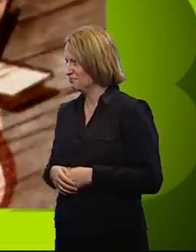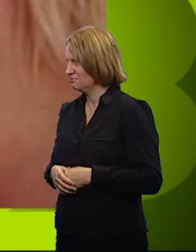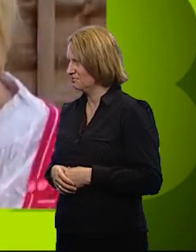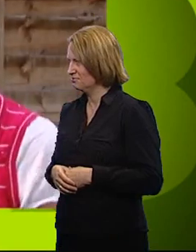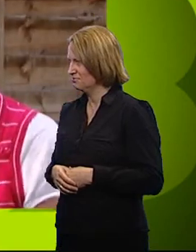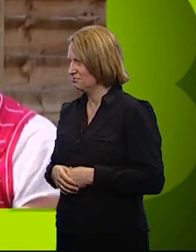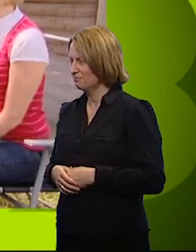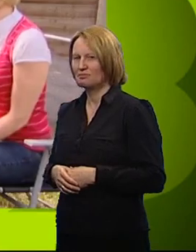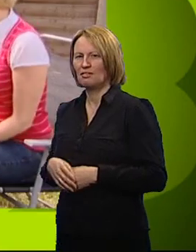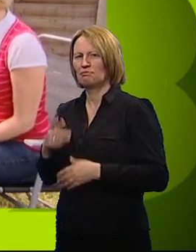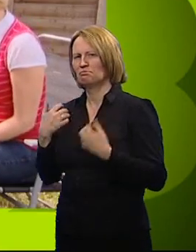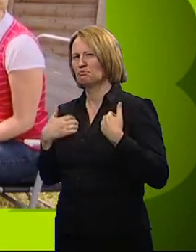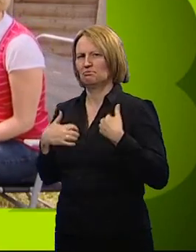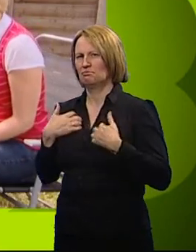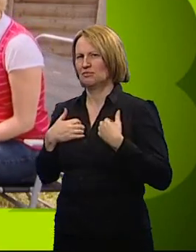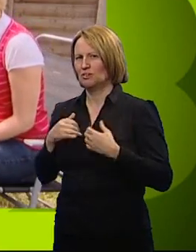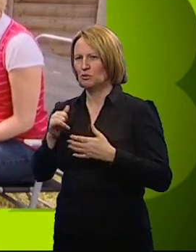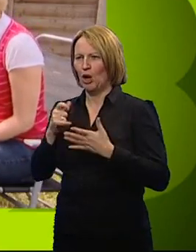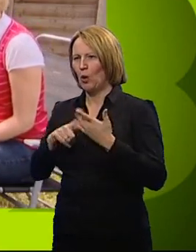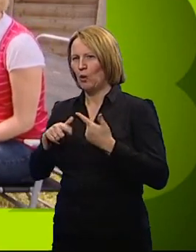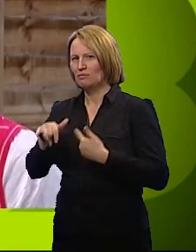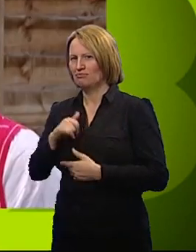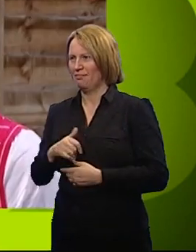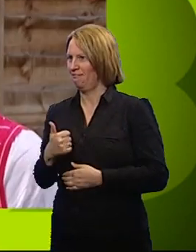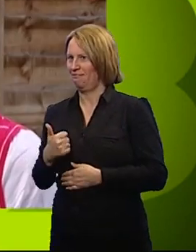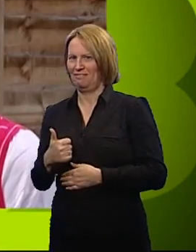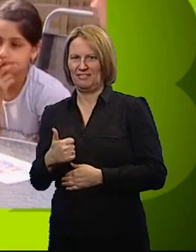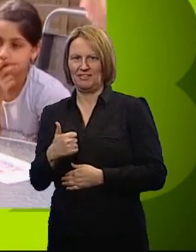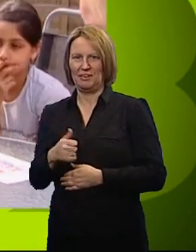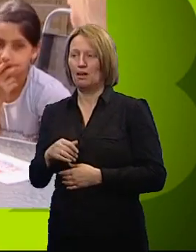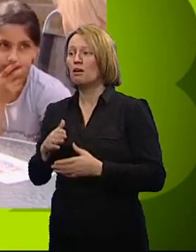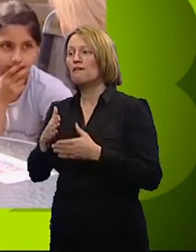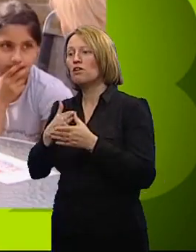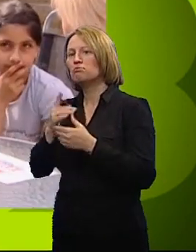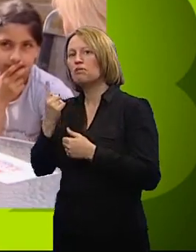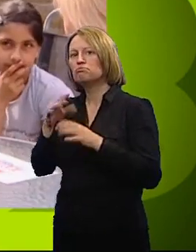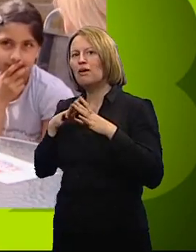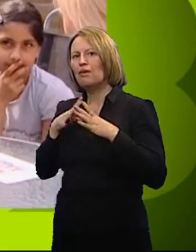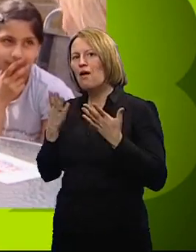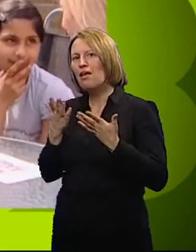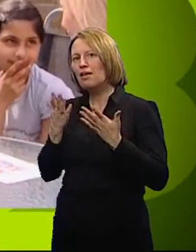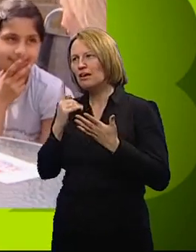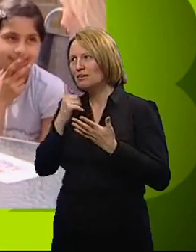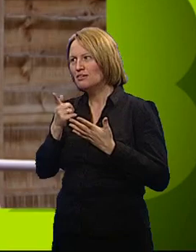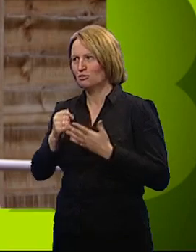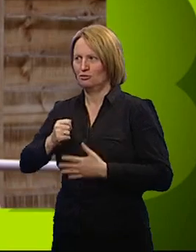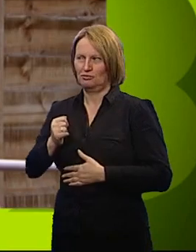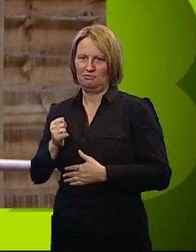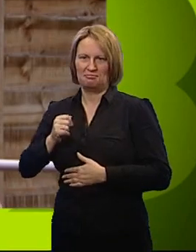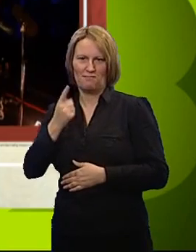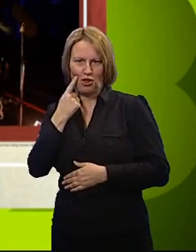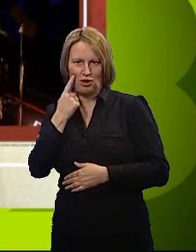So guys, how did you find the clues that I set you? Frustrating. Break number one, where do you think it is? Scotland. Have a